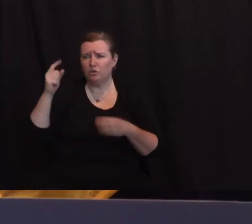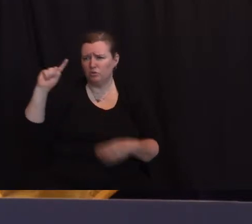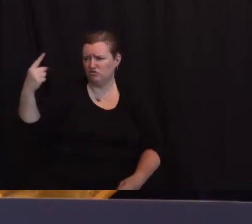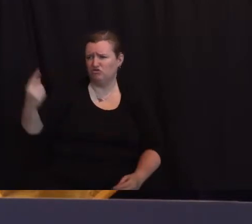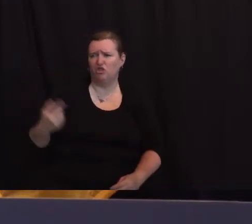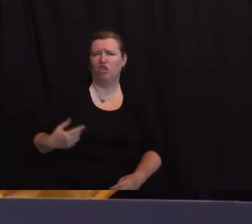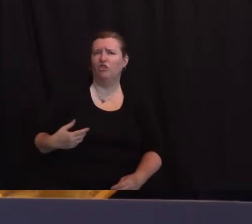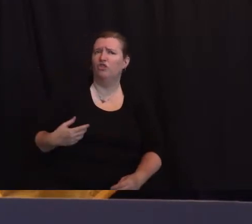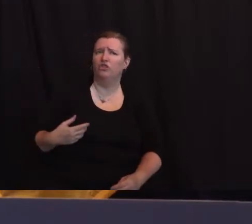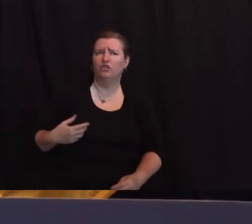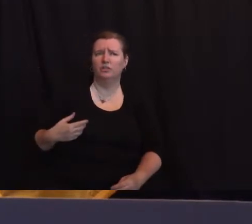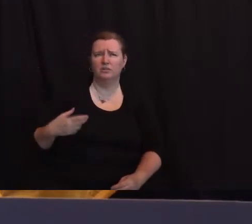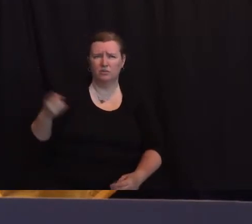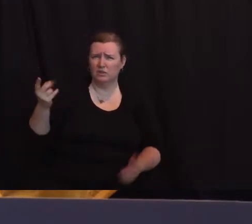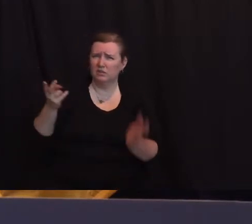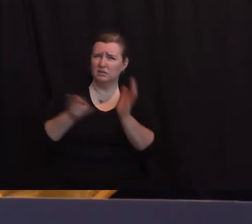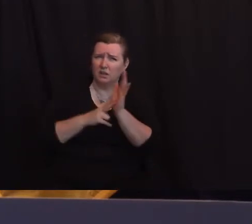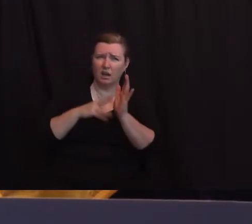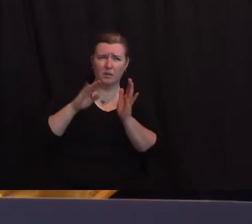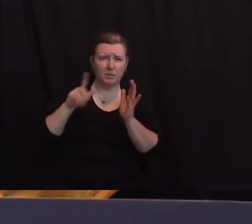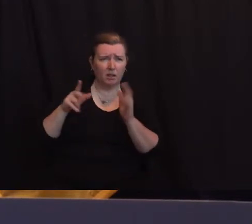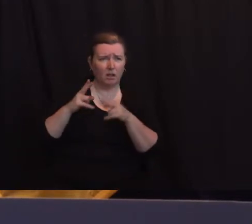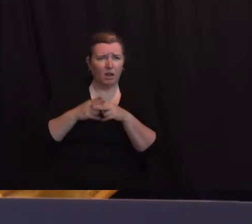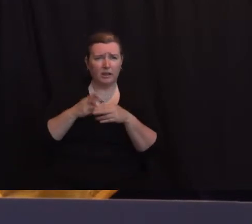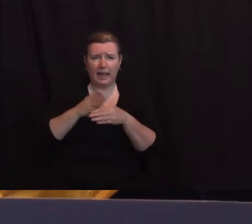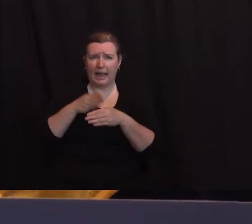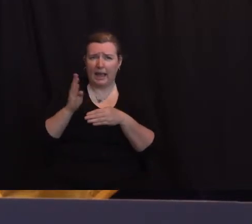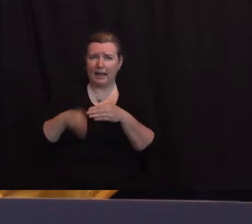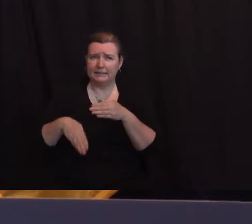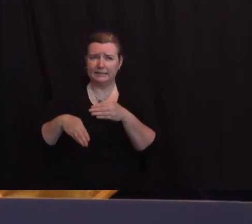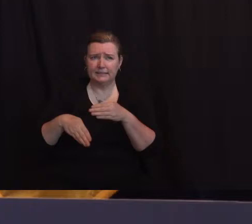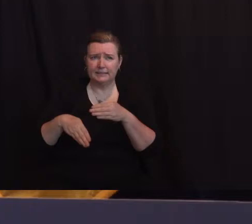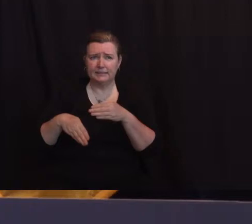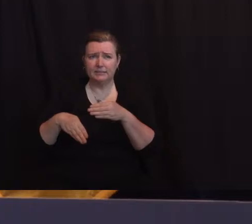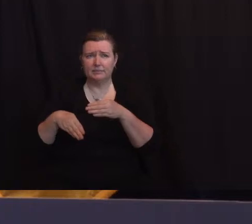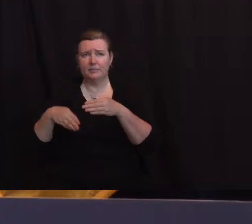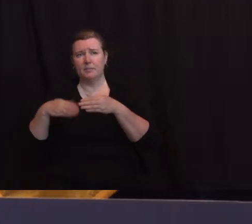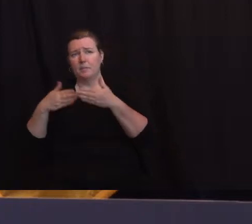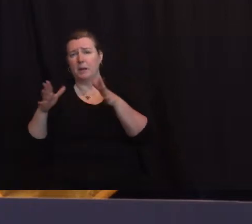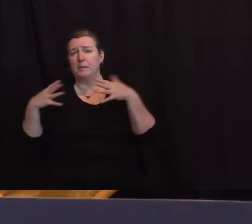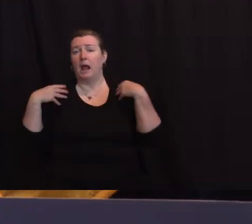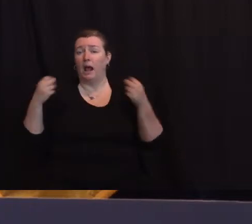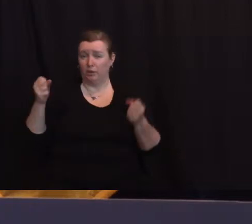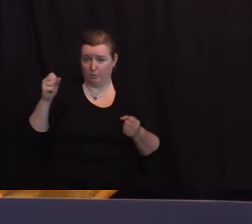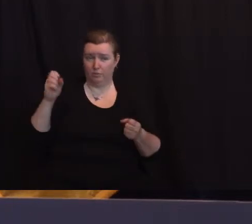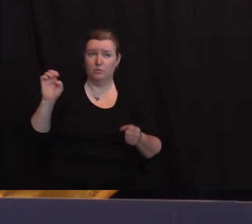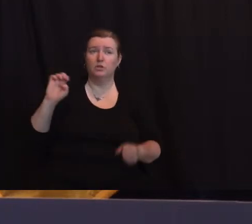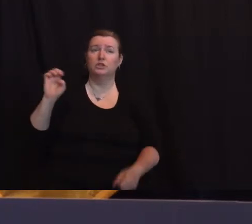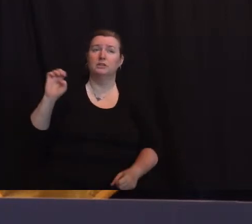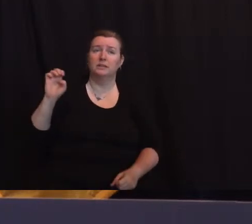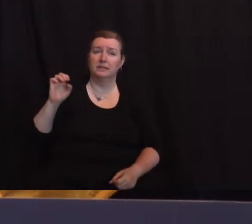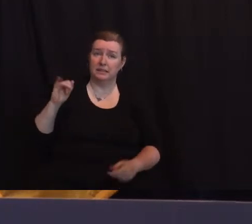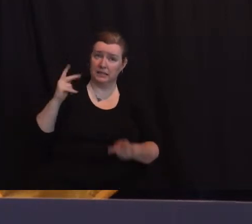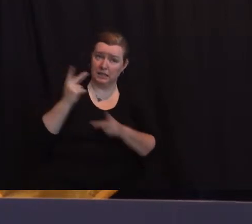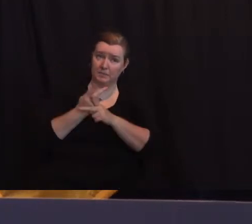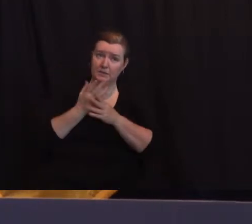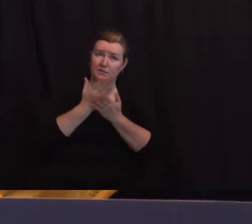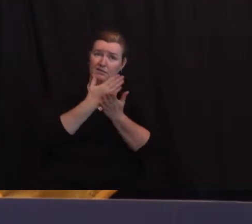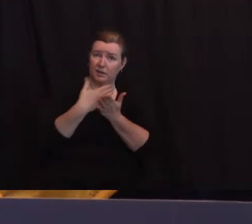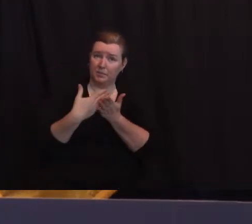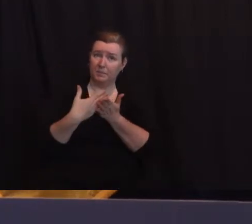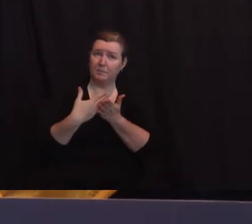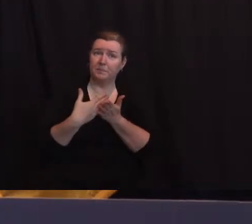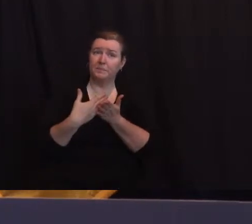signed ending the public health emergency, what's your justification for keeping in place the immunity provisions and the COVID-related